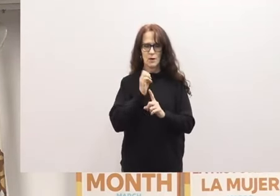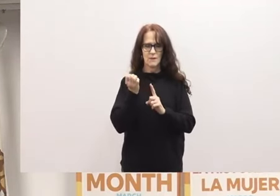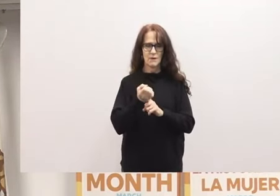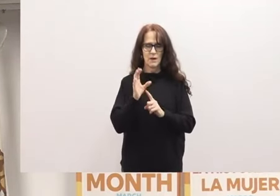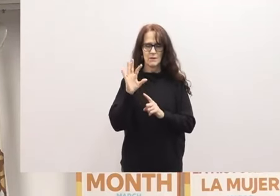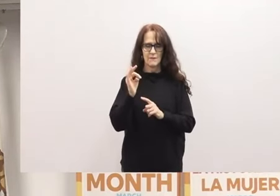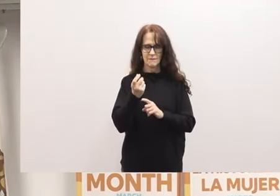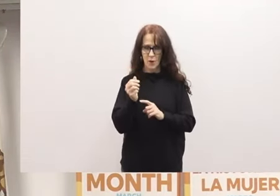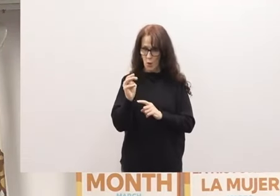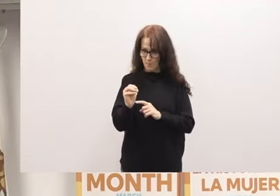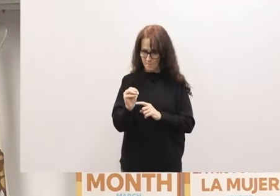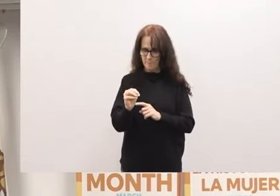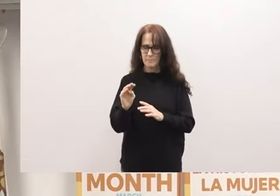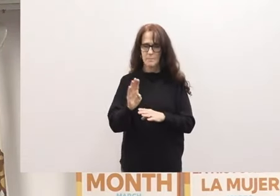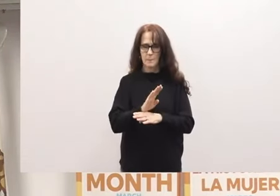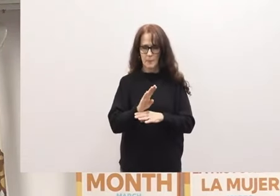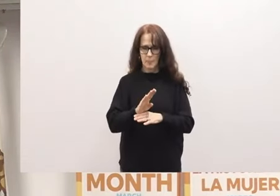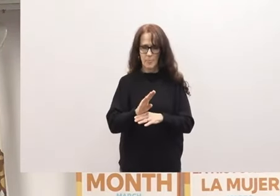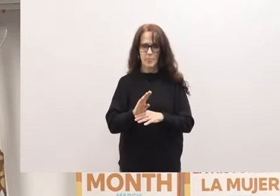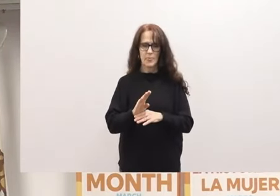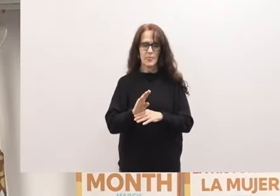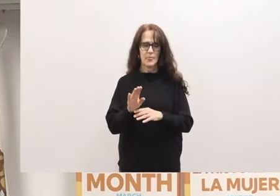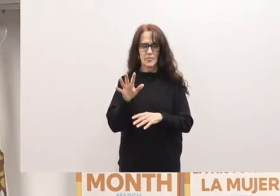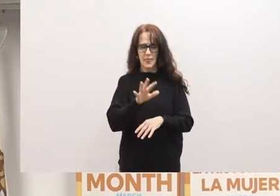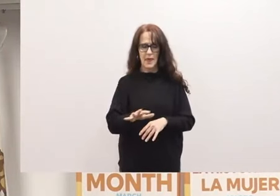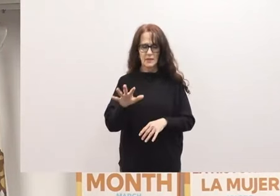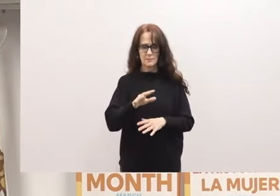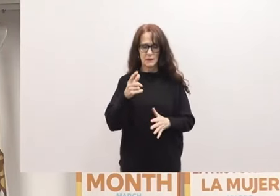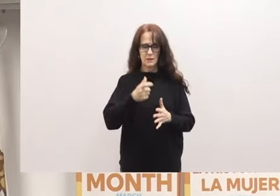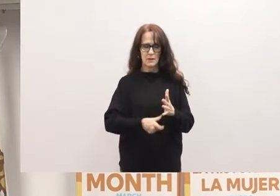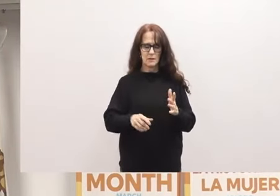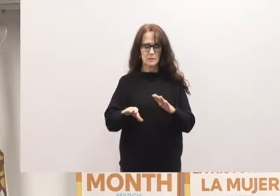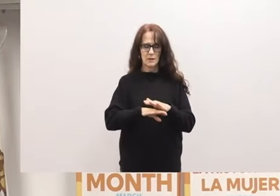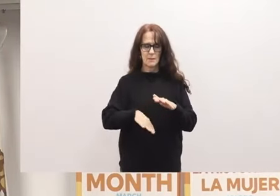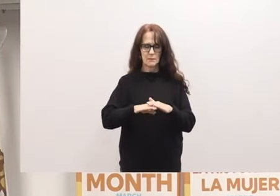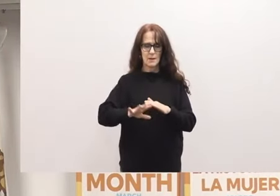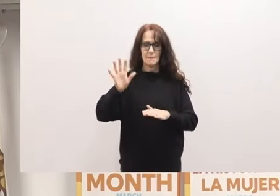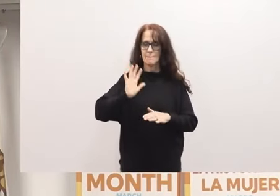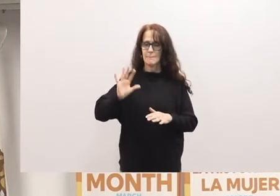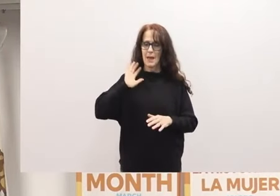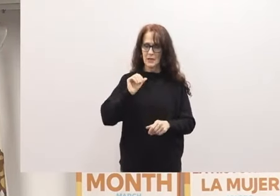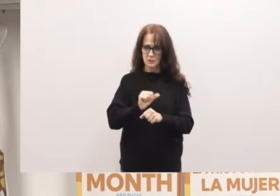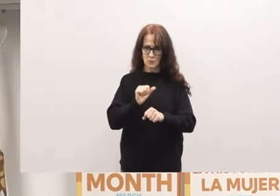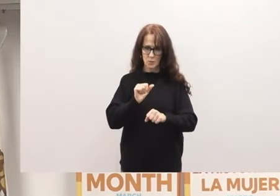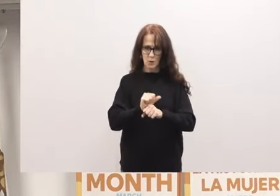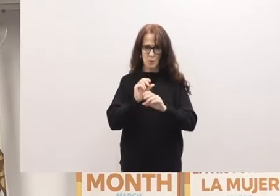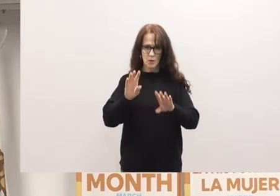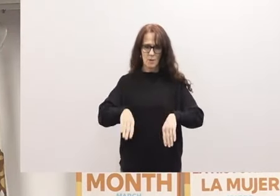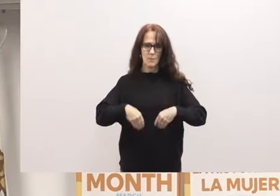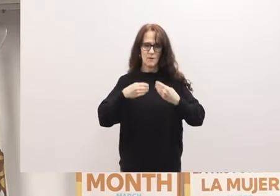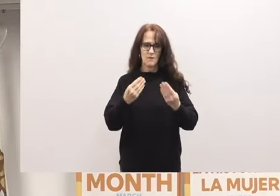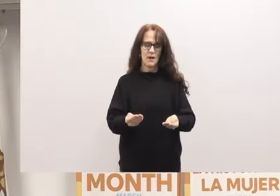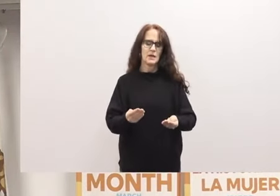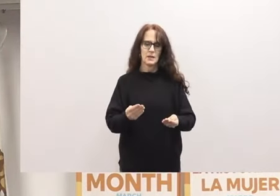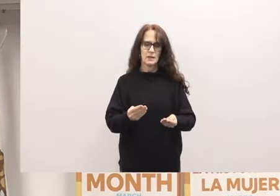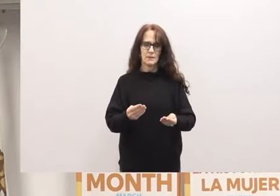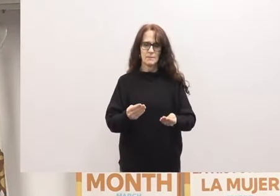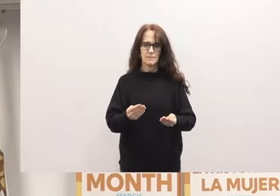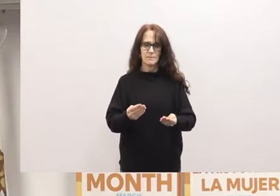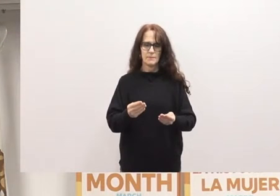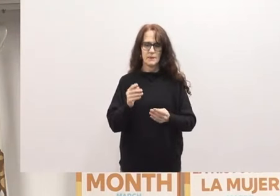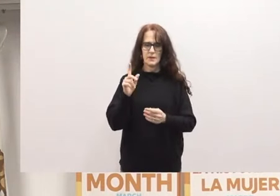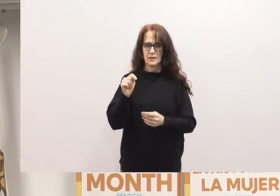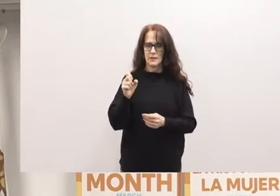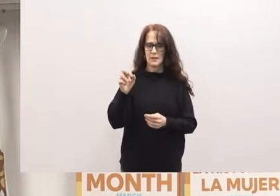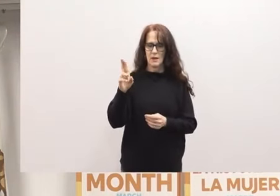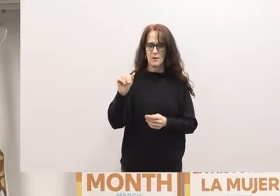firms. This estimated cost is based off of past work provided to TerraPhase, as